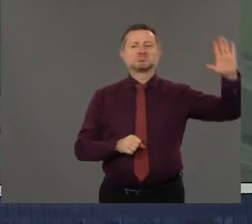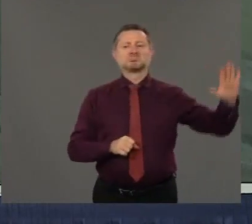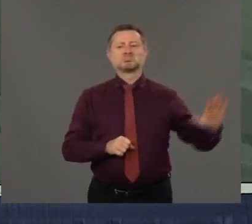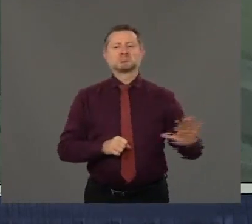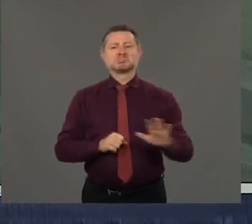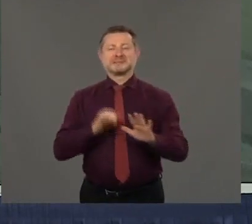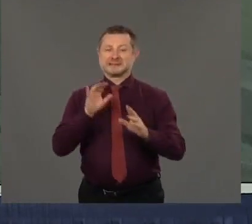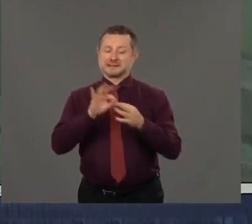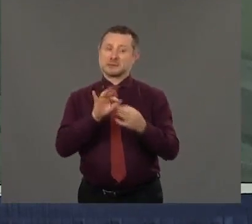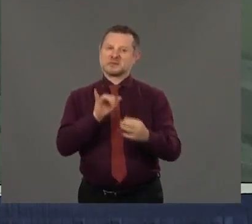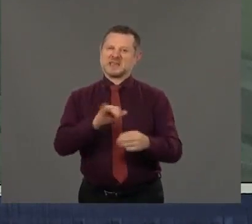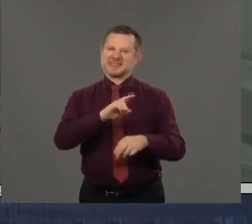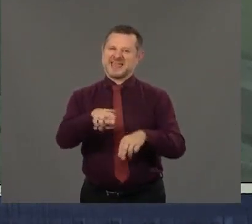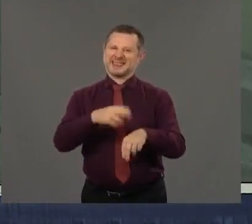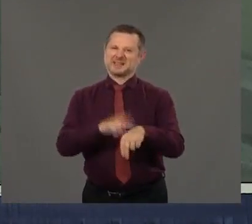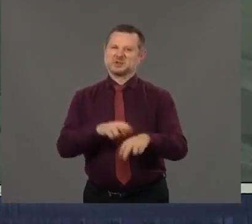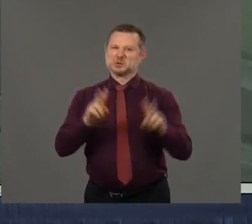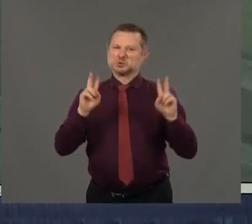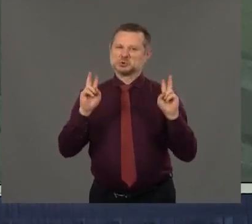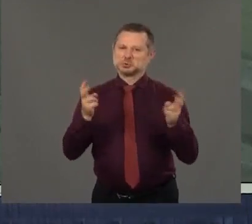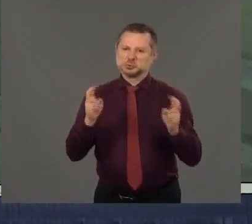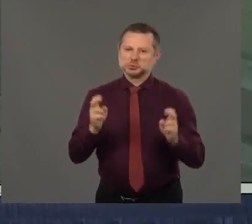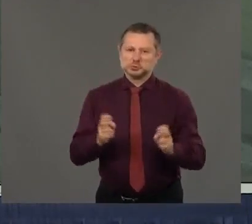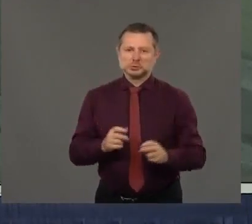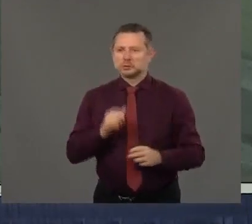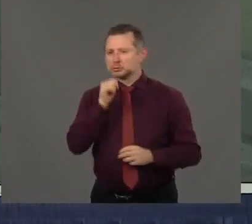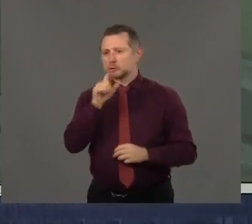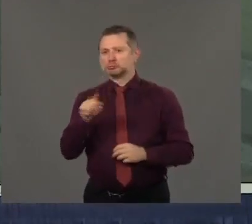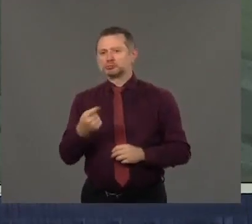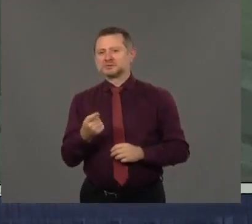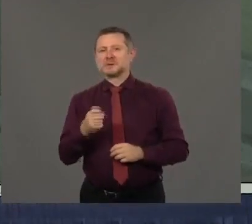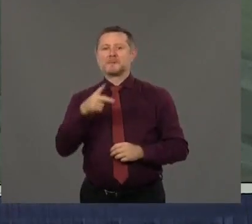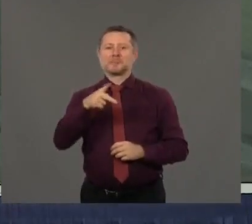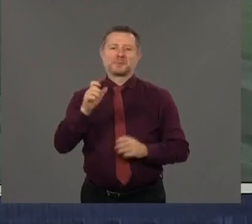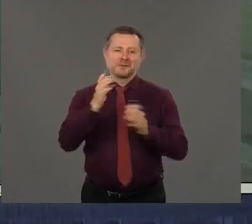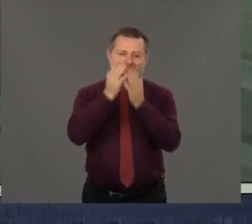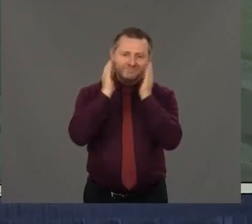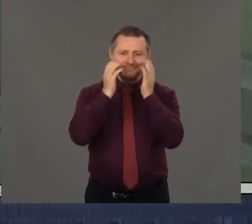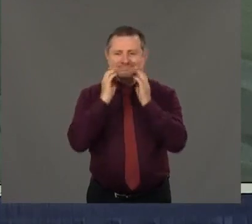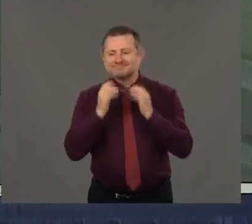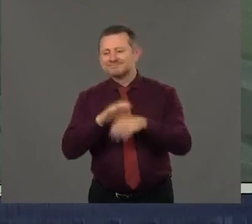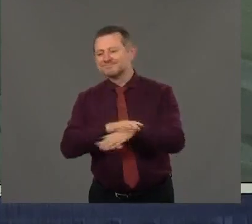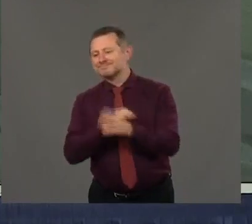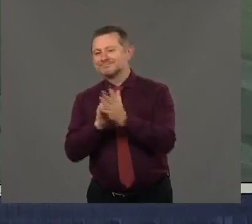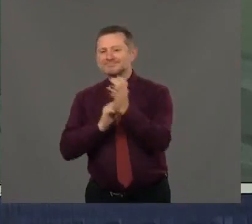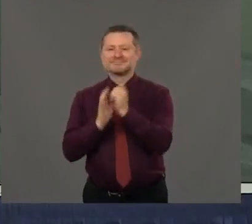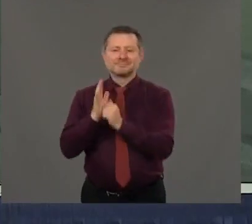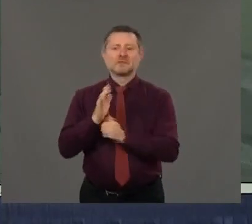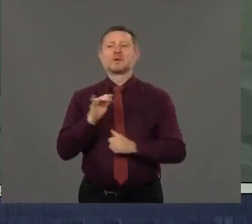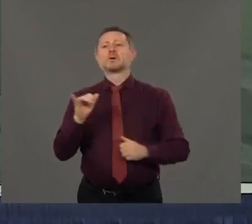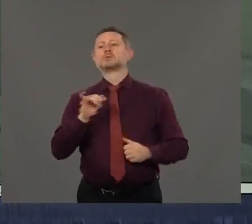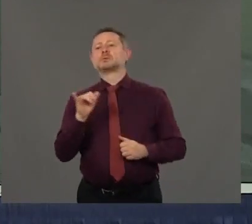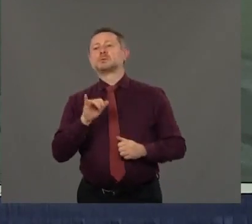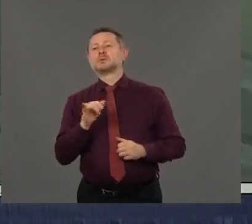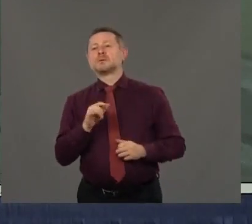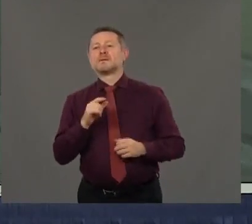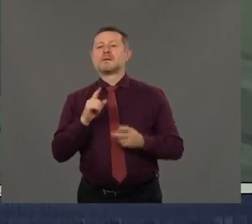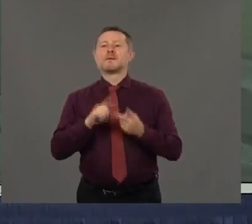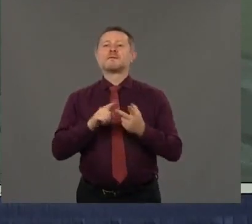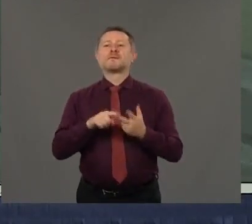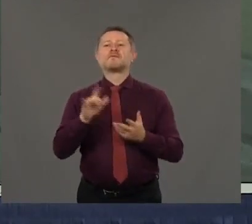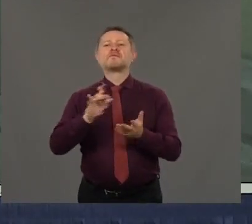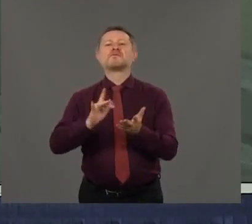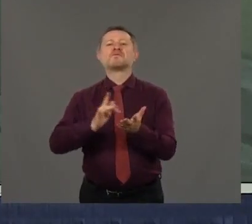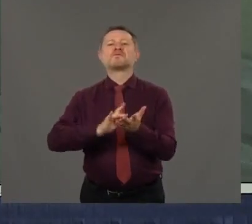problem. Where it's not just PPE, gowns, masks, et cetera. It's also the availability of pharmaceutical drugs,